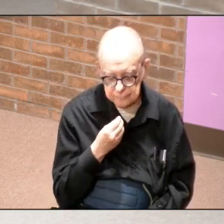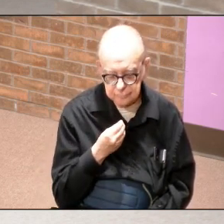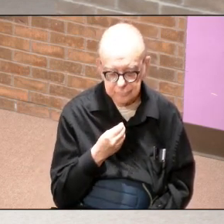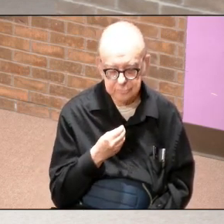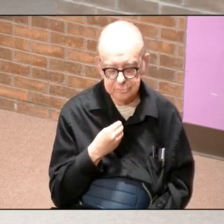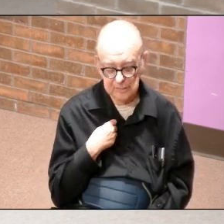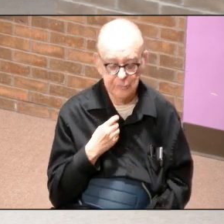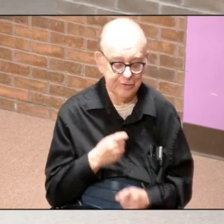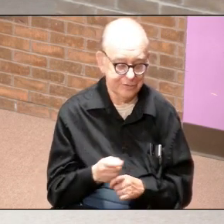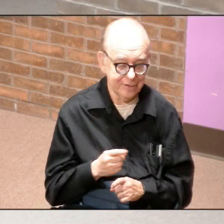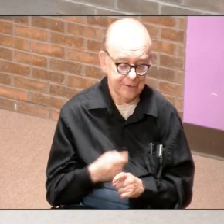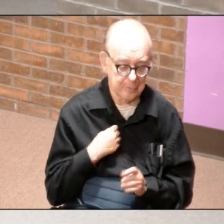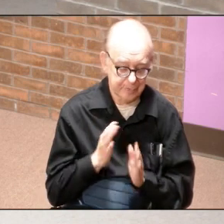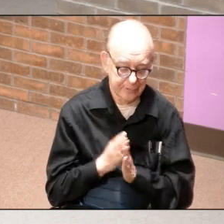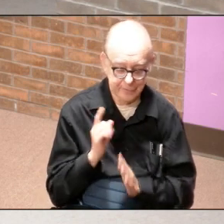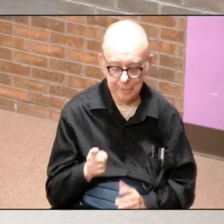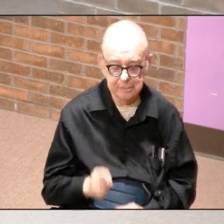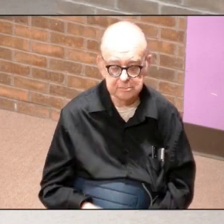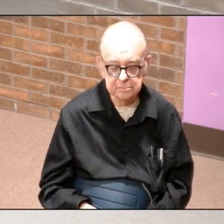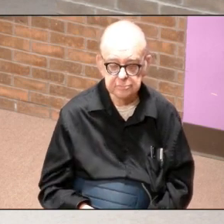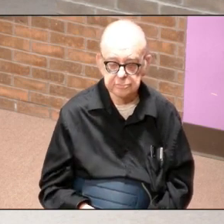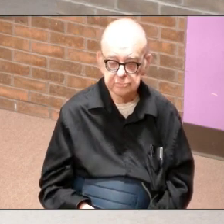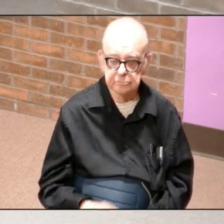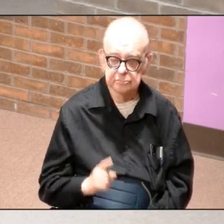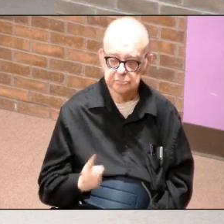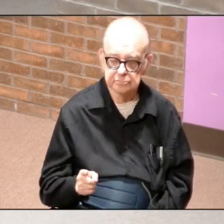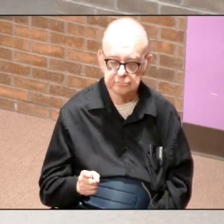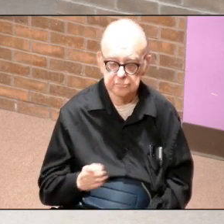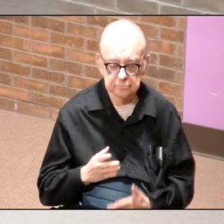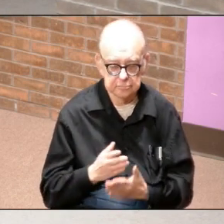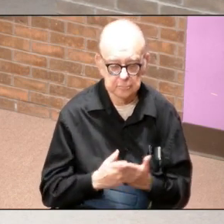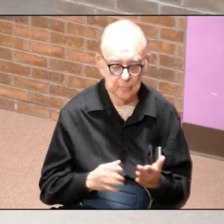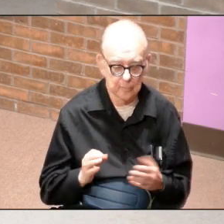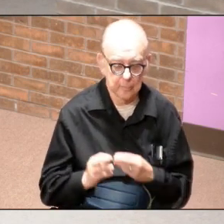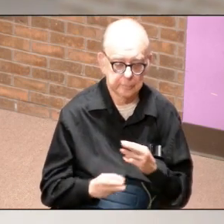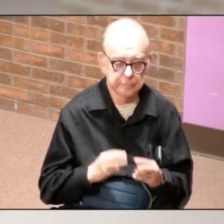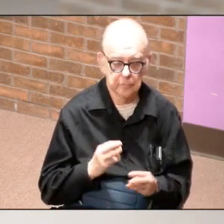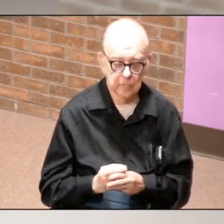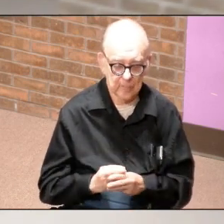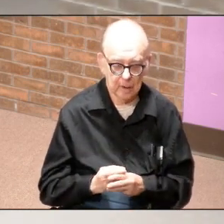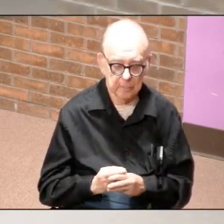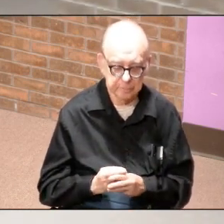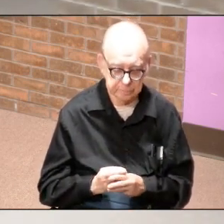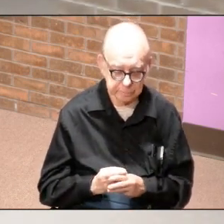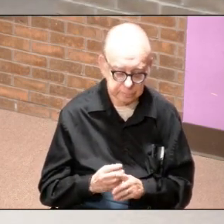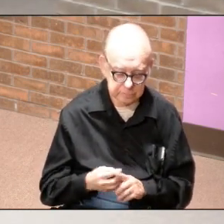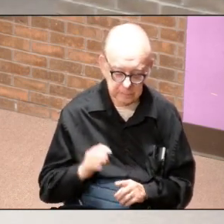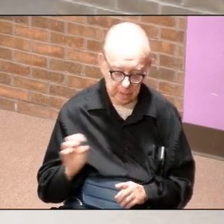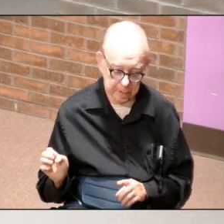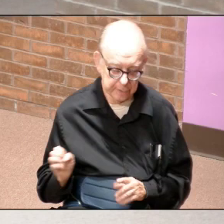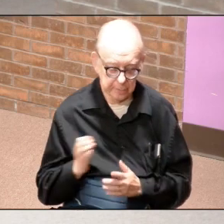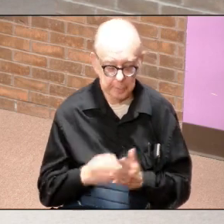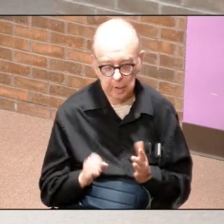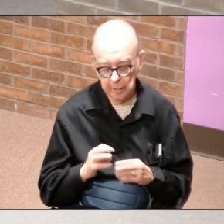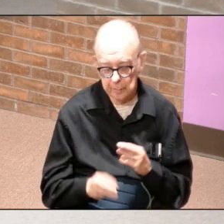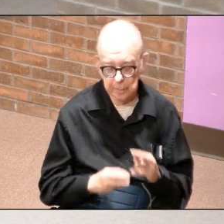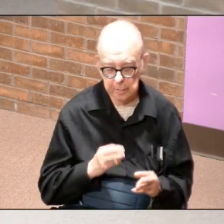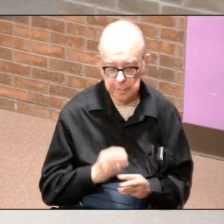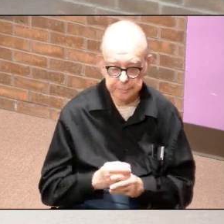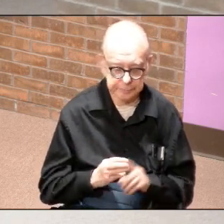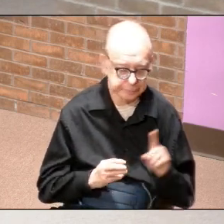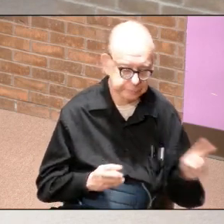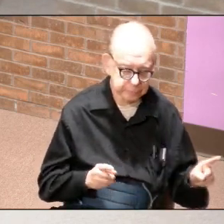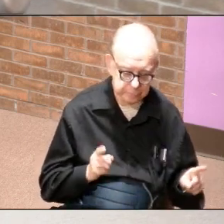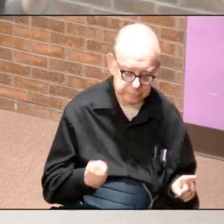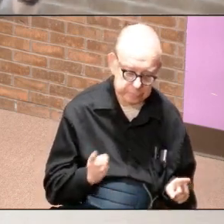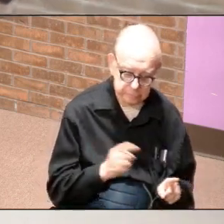I'm only kidding. Okay, so you're from one part of the world, right? From the eastern part of the world.